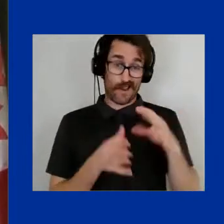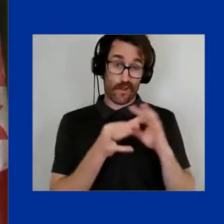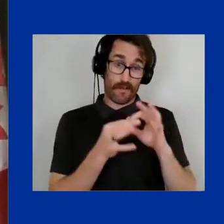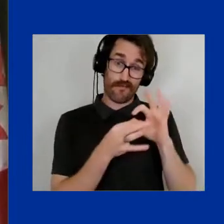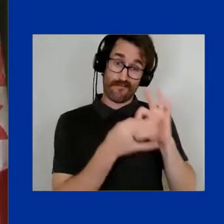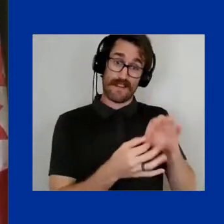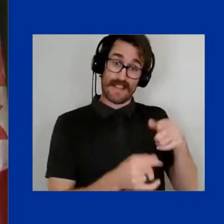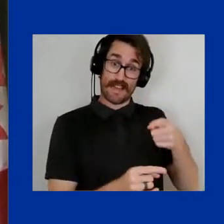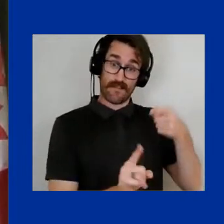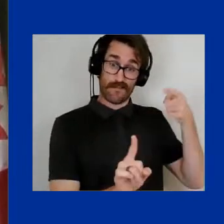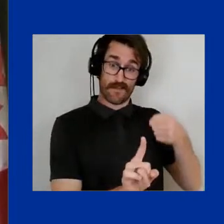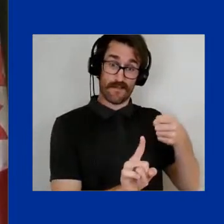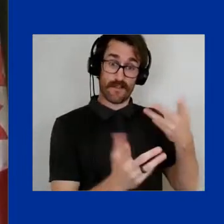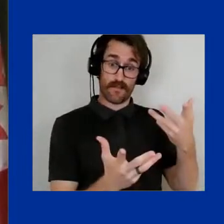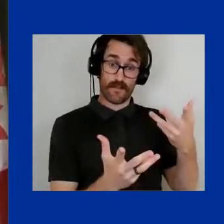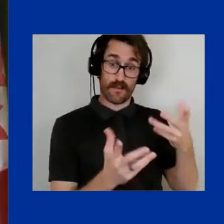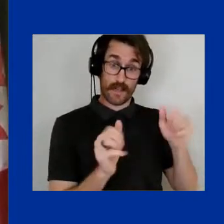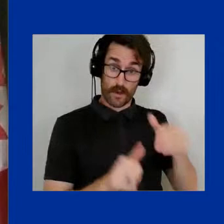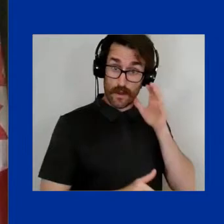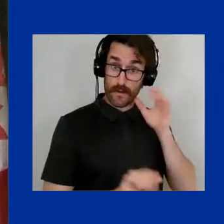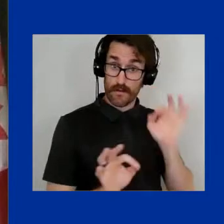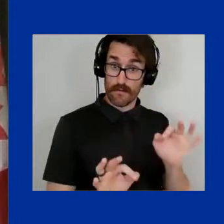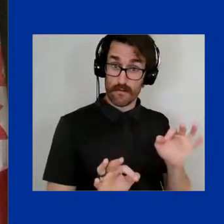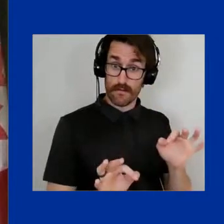You can't hear me?